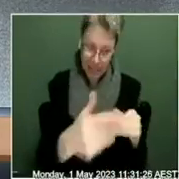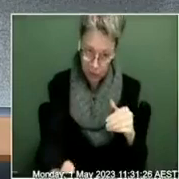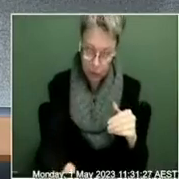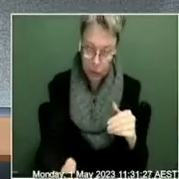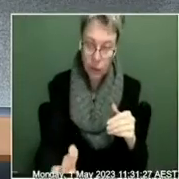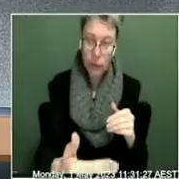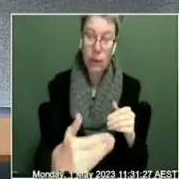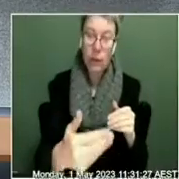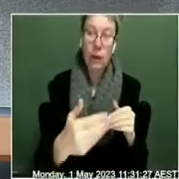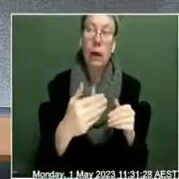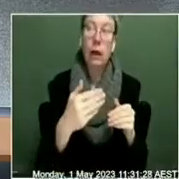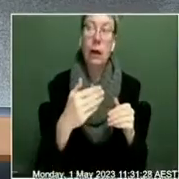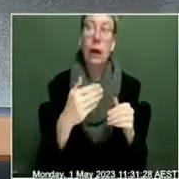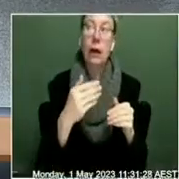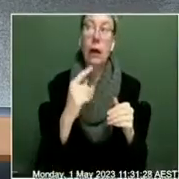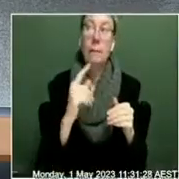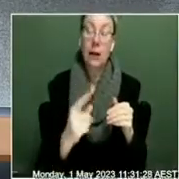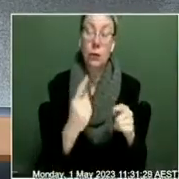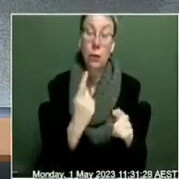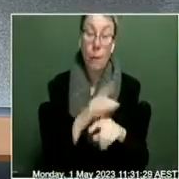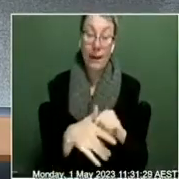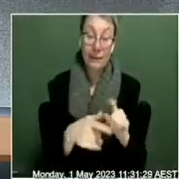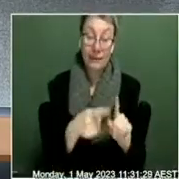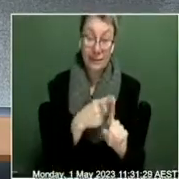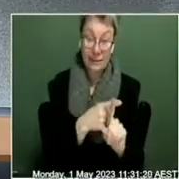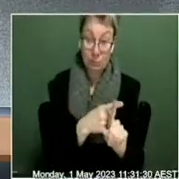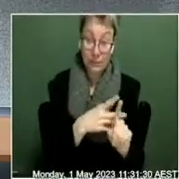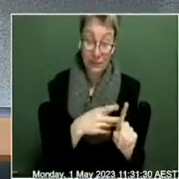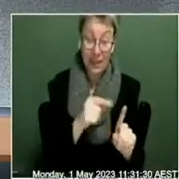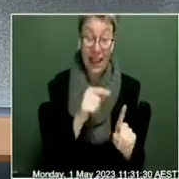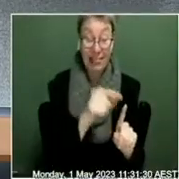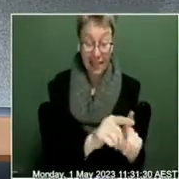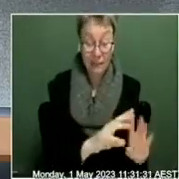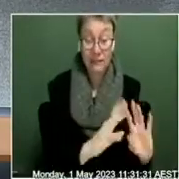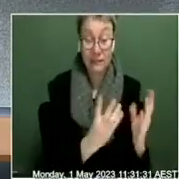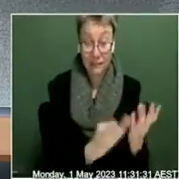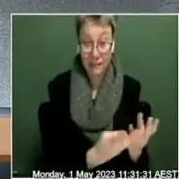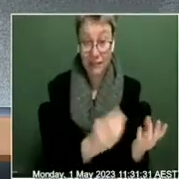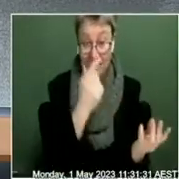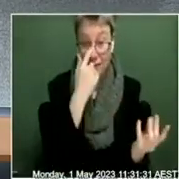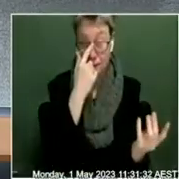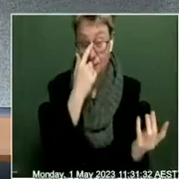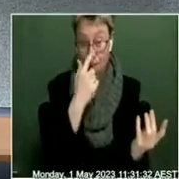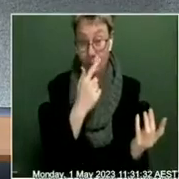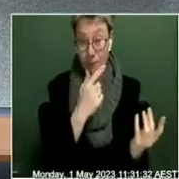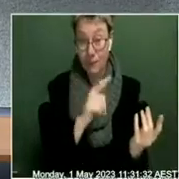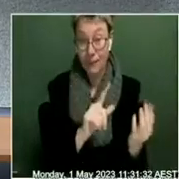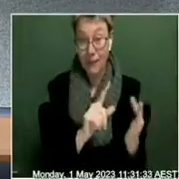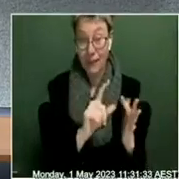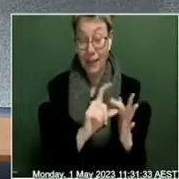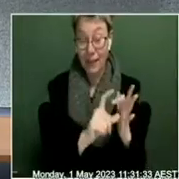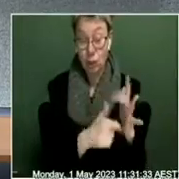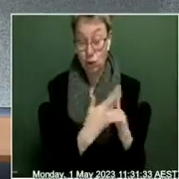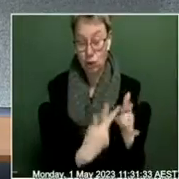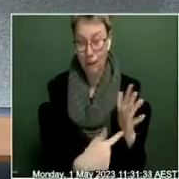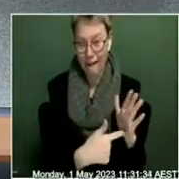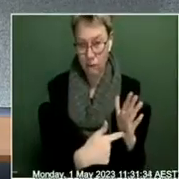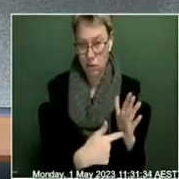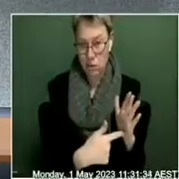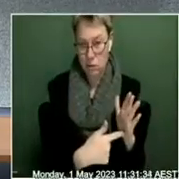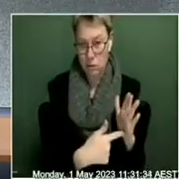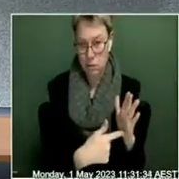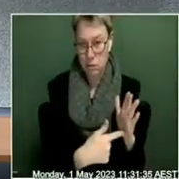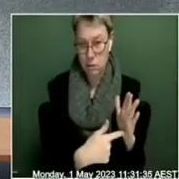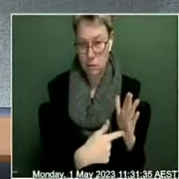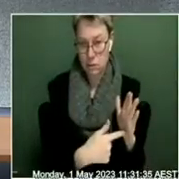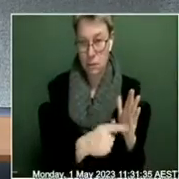draft form, but there's a partnership agreement action plan that's a 2-year action plan, and the idea with that is that